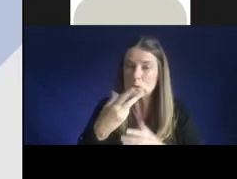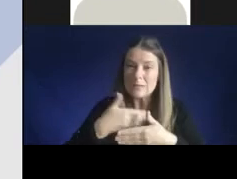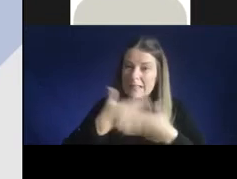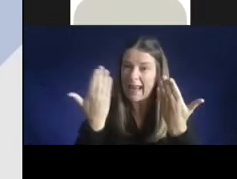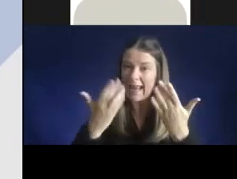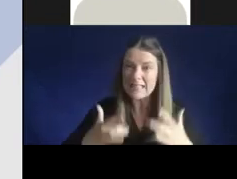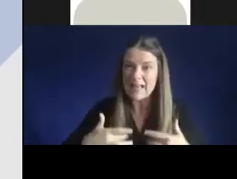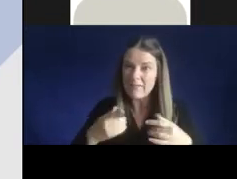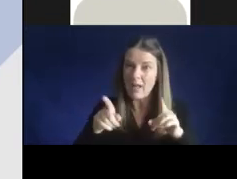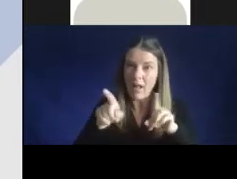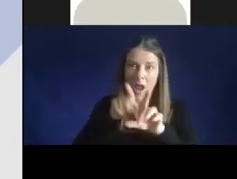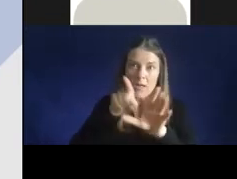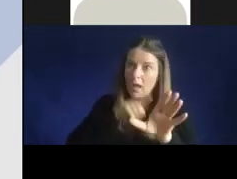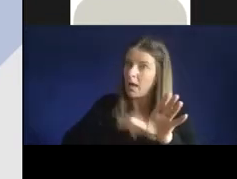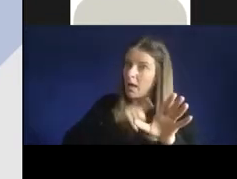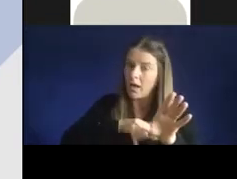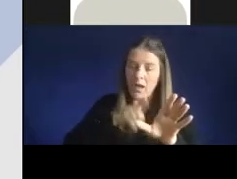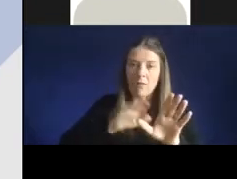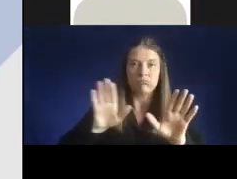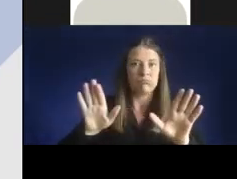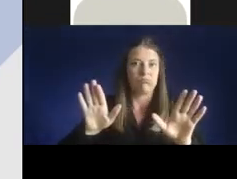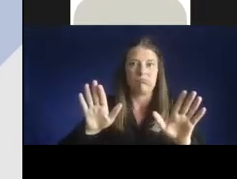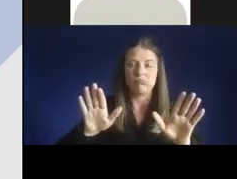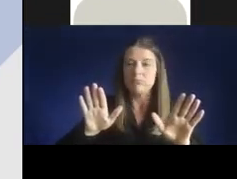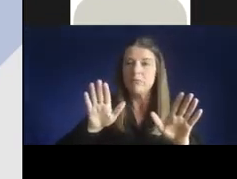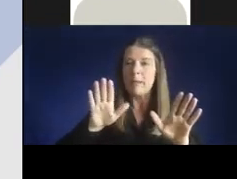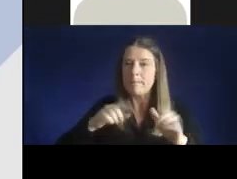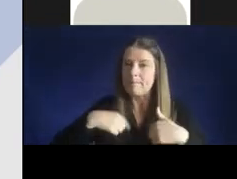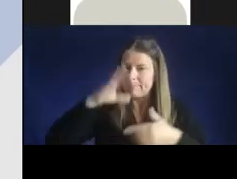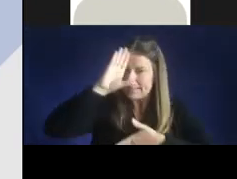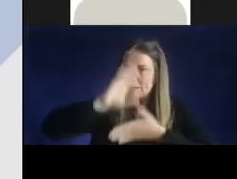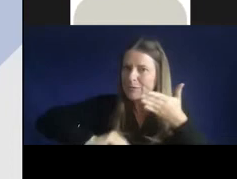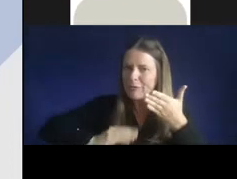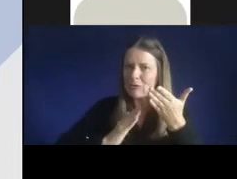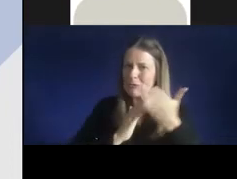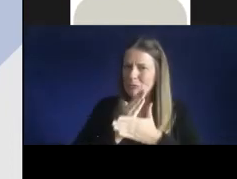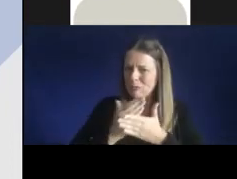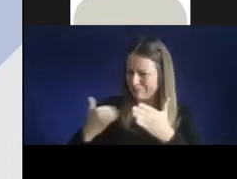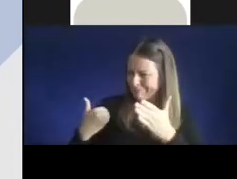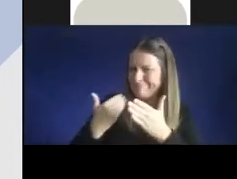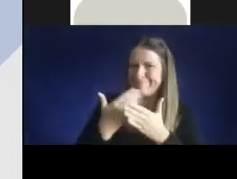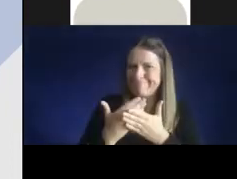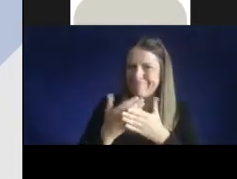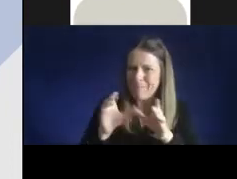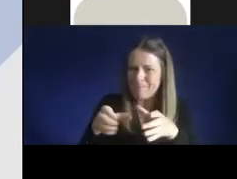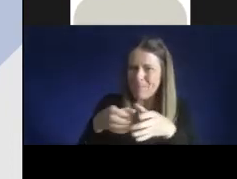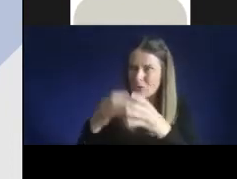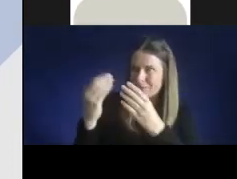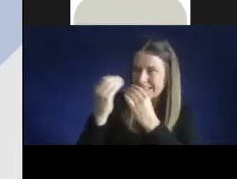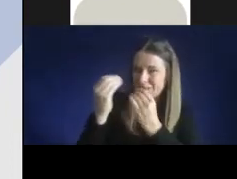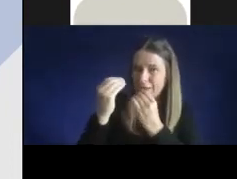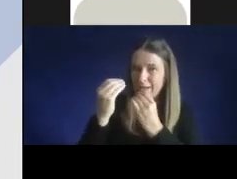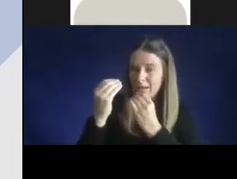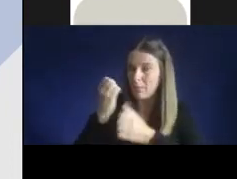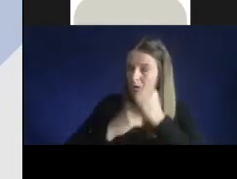My experience of this module has been both invigorating and essential as it could have been had I gone into a prison.